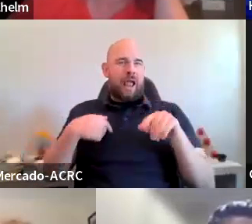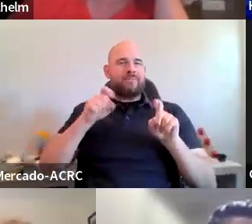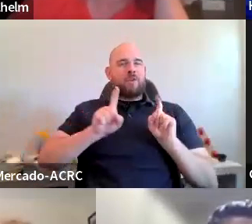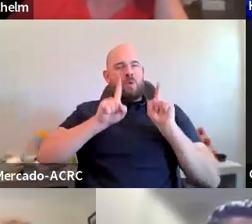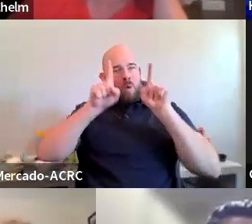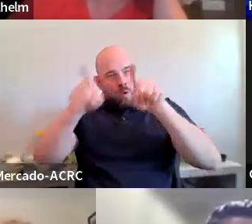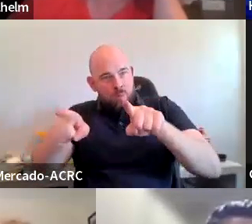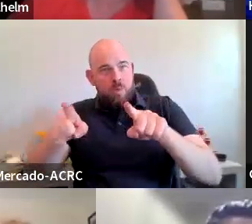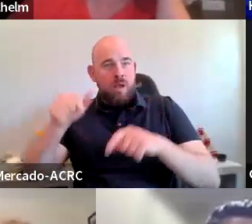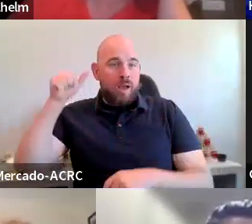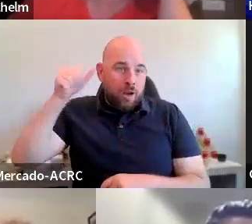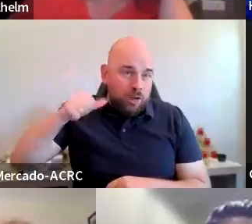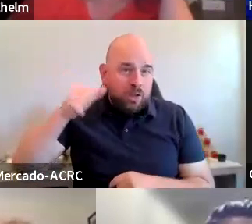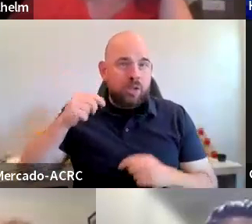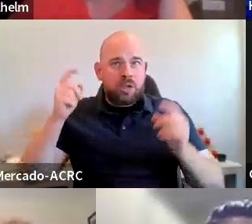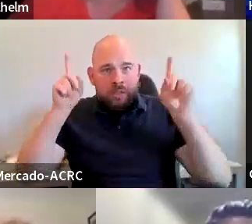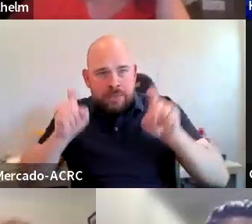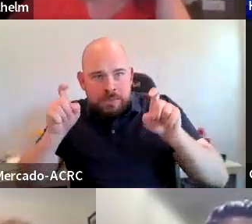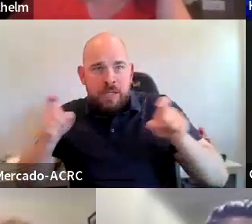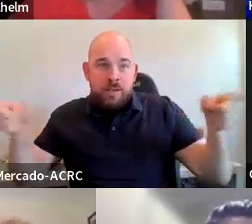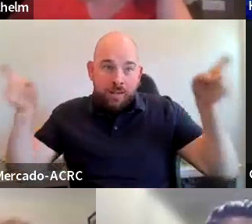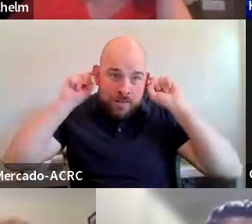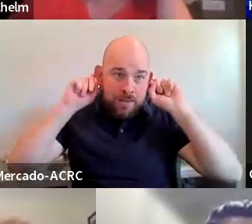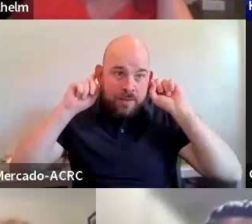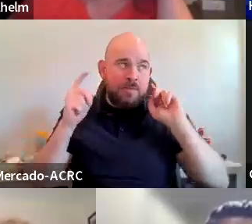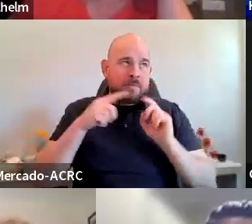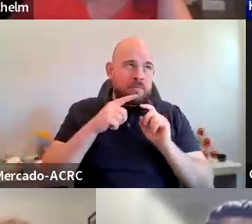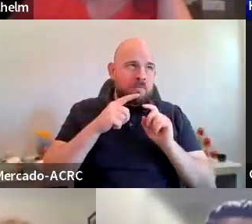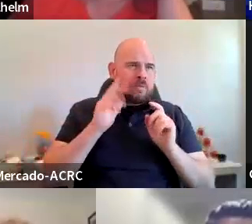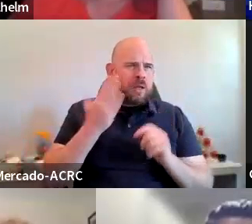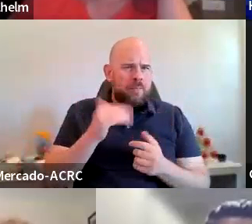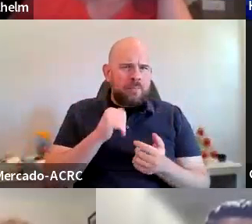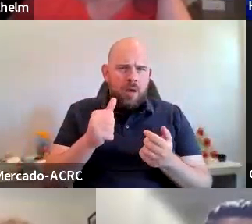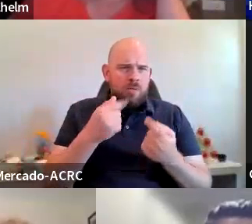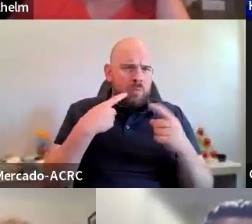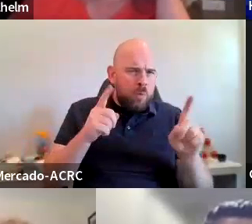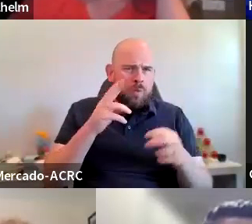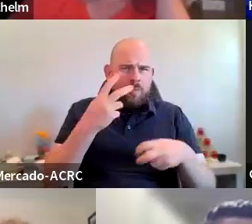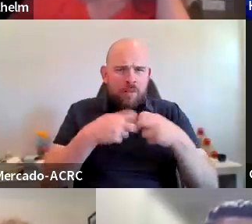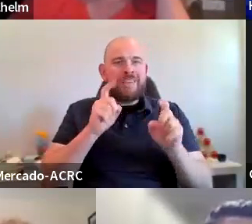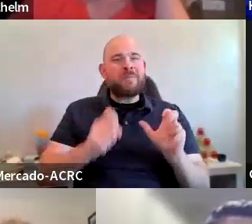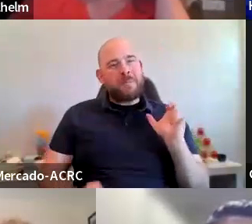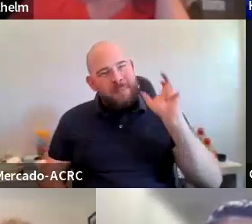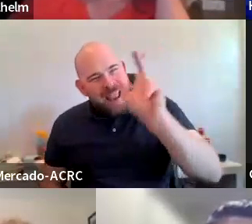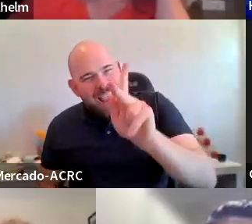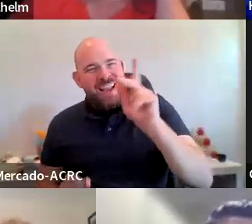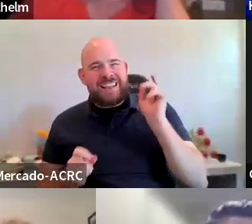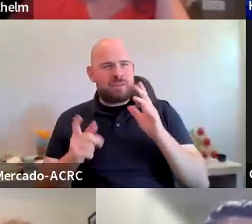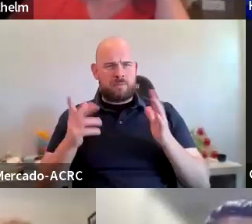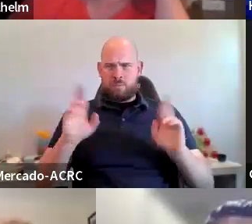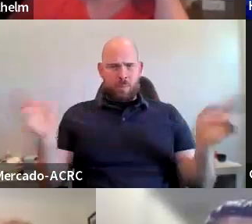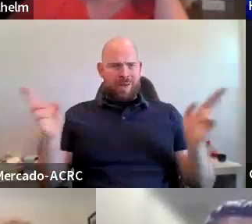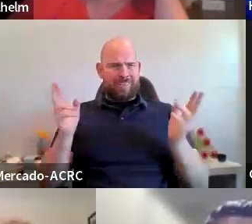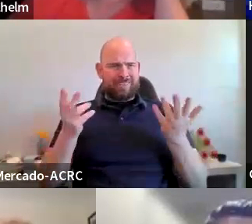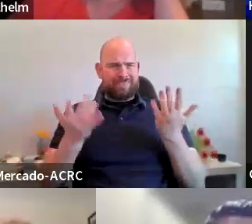of hearing. So that might be easier than having to go to an audiologist to get that exam and then maybe get hearing aids. Sometimes